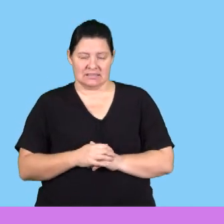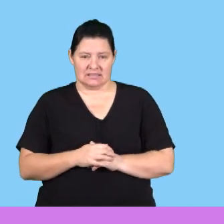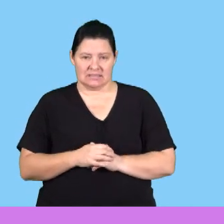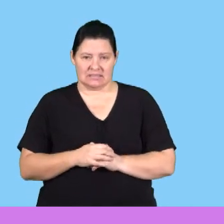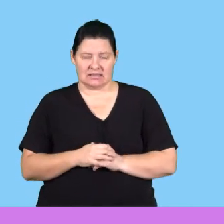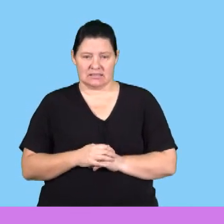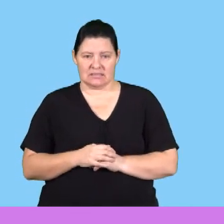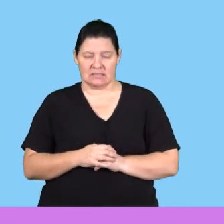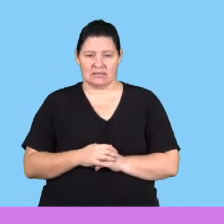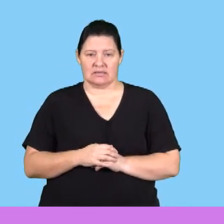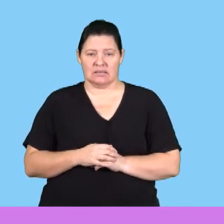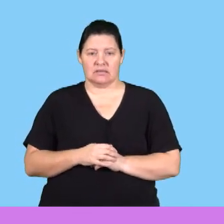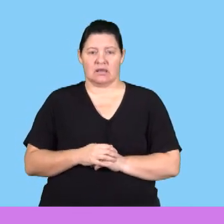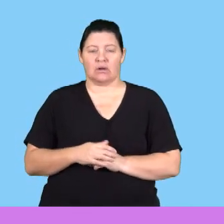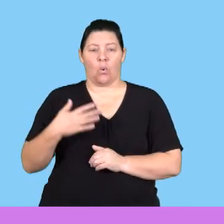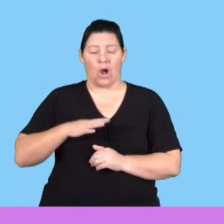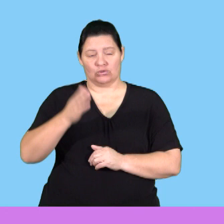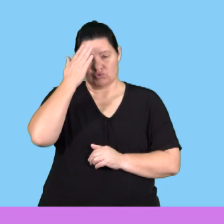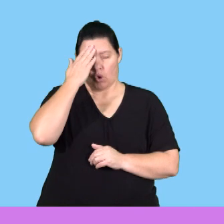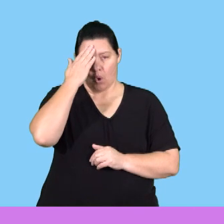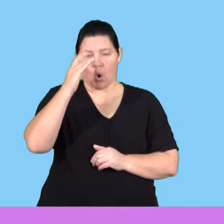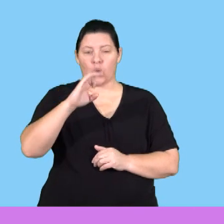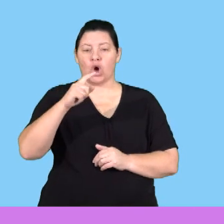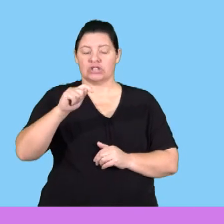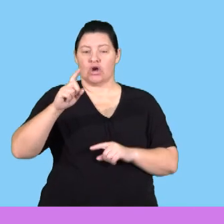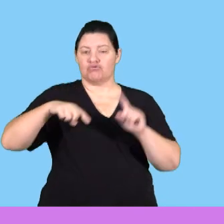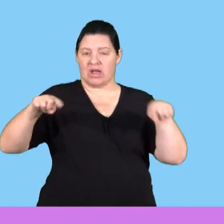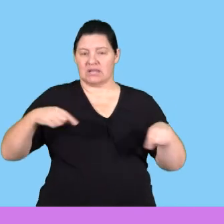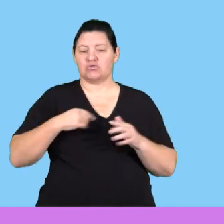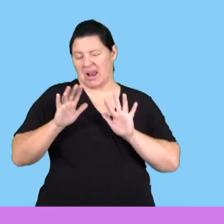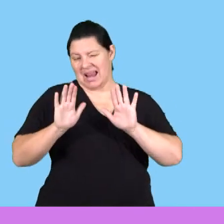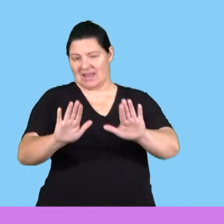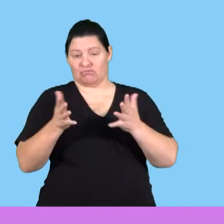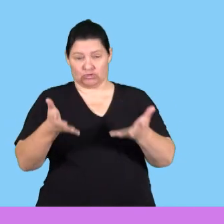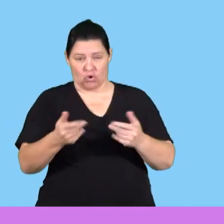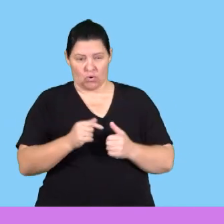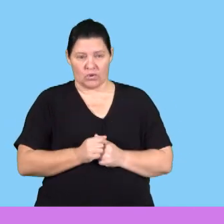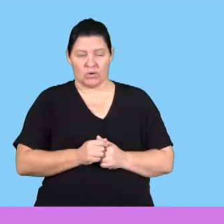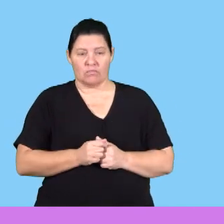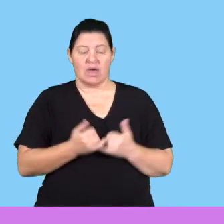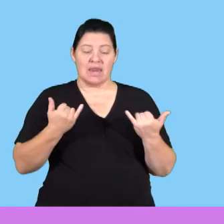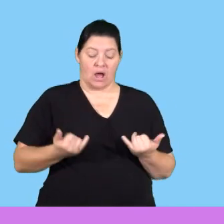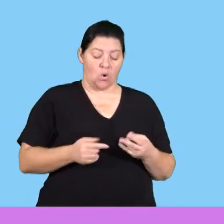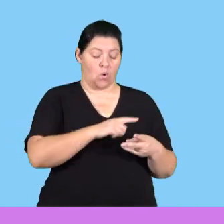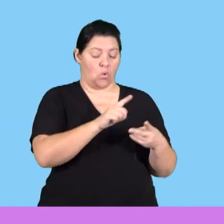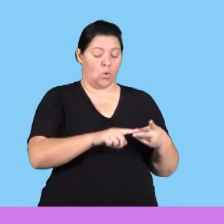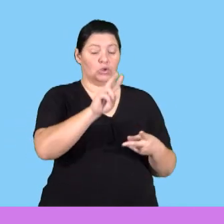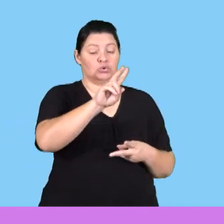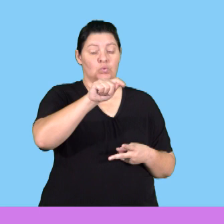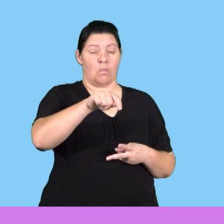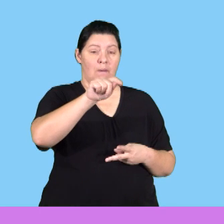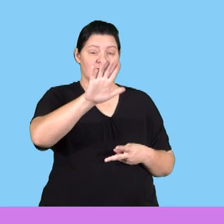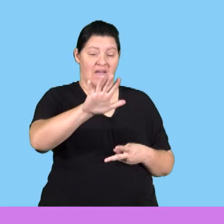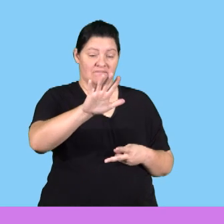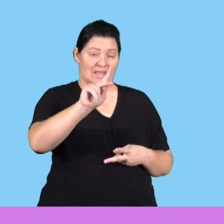know the cost rate of 1 kilogram. Hence, I'm leaving it as it is. Now, let us calculate